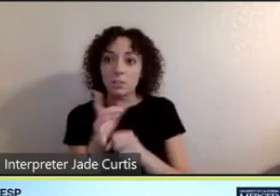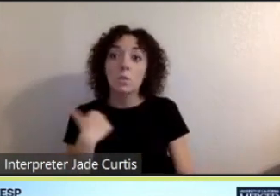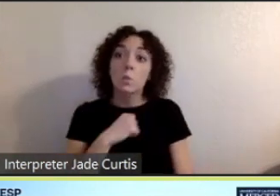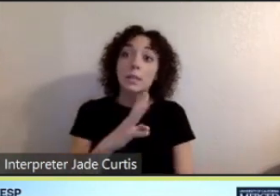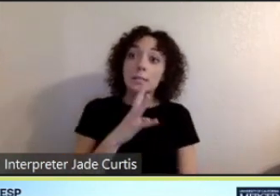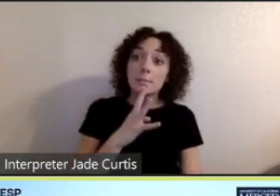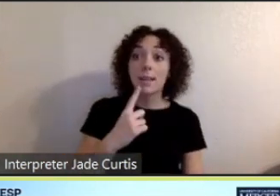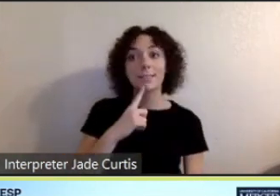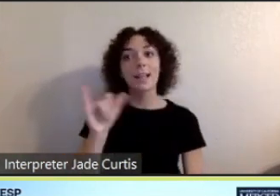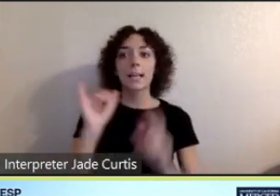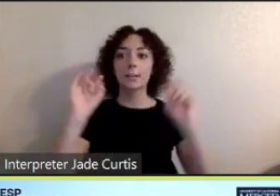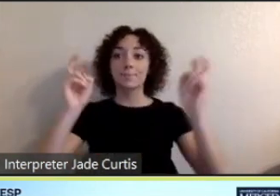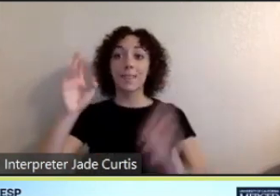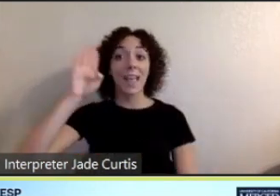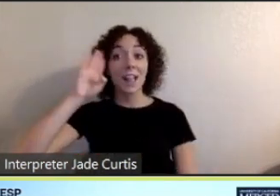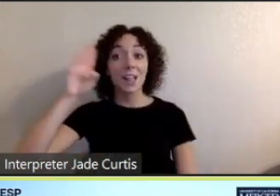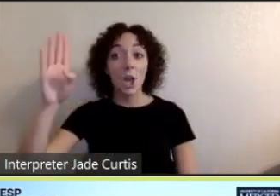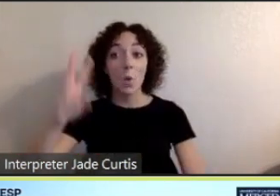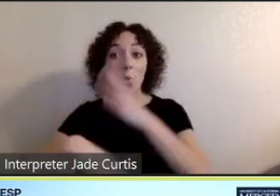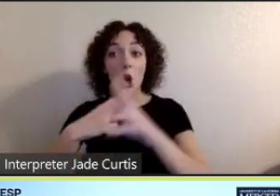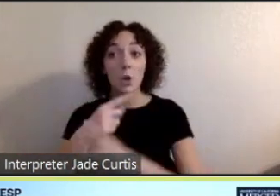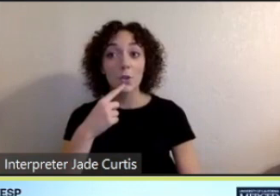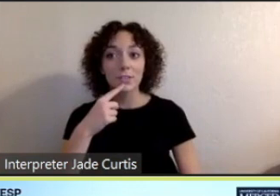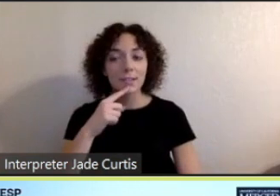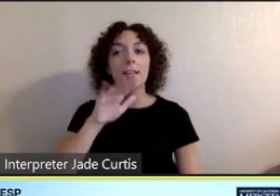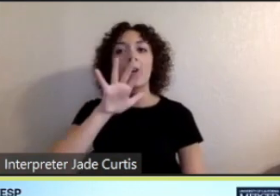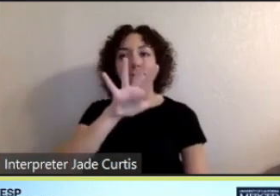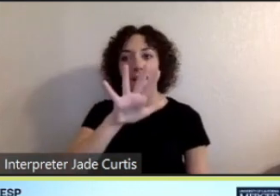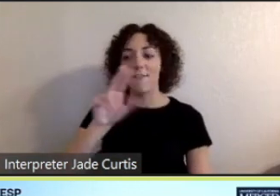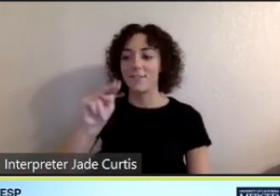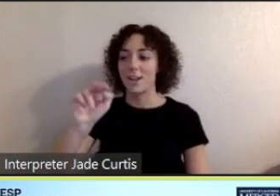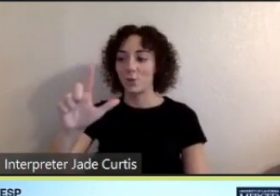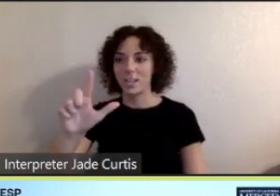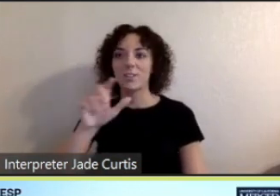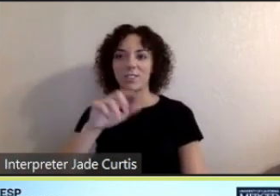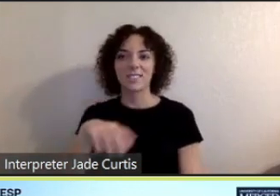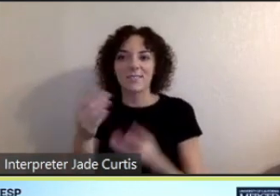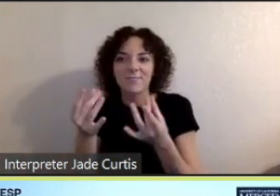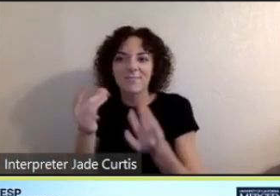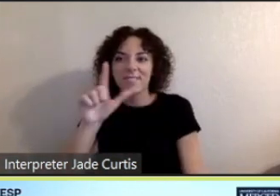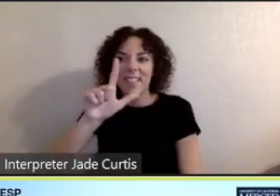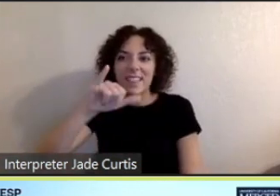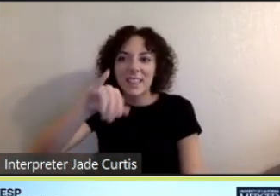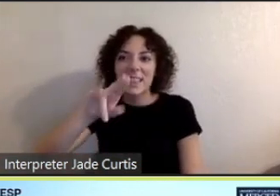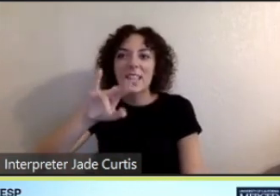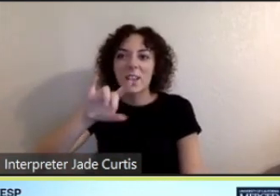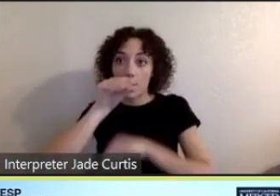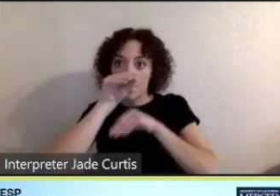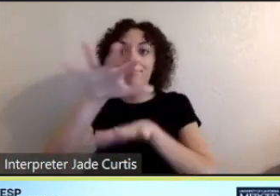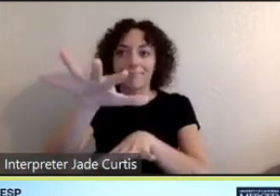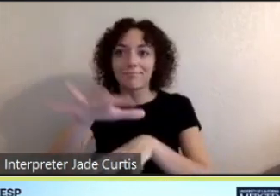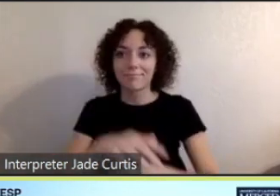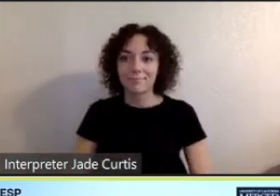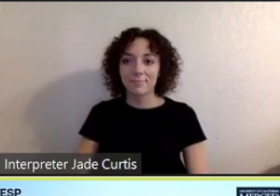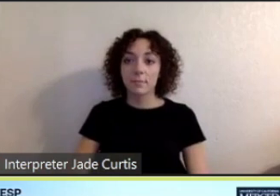"hello world," we release about 5 nanoliters worth of liquid. And if you have a kind of average load of